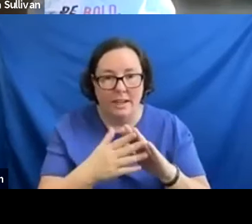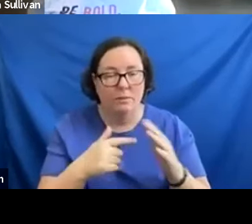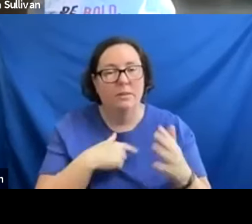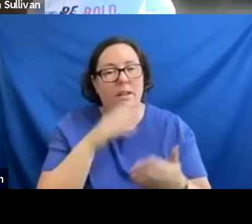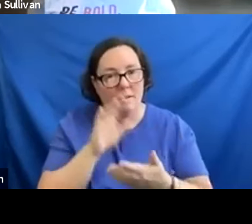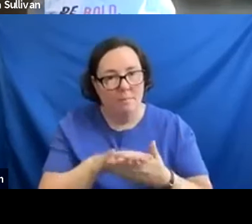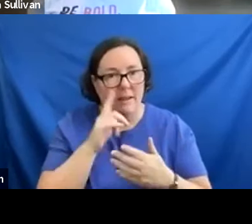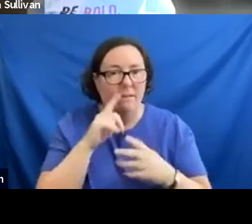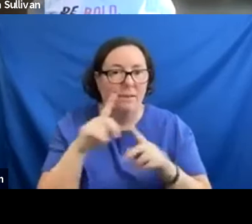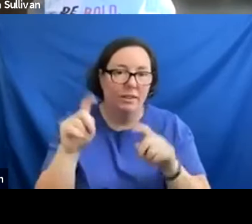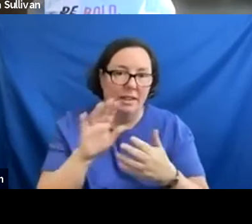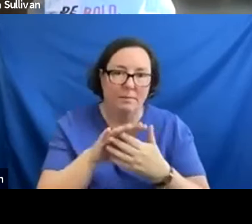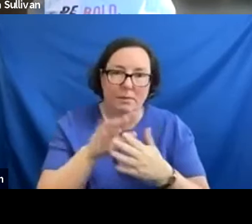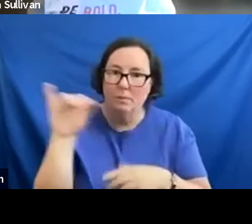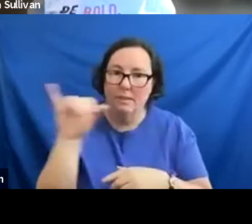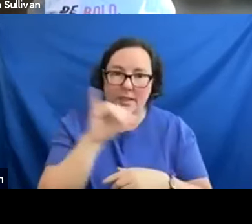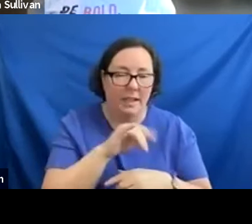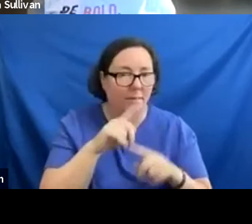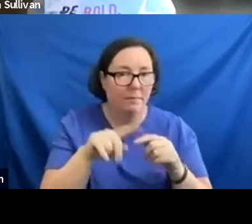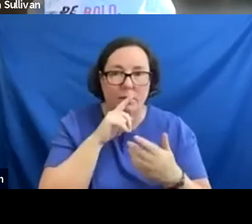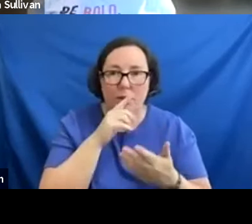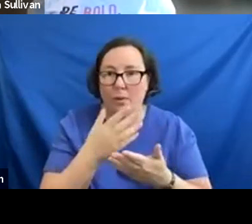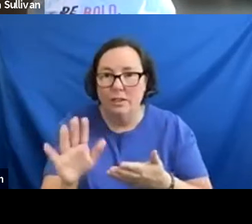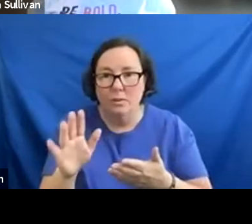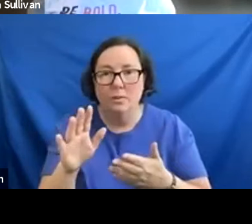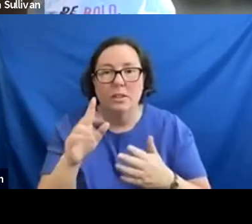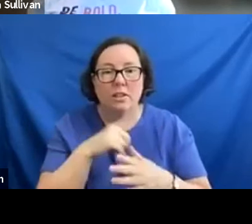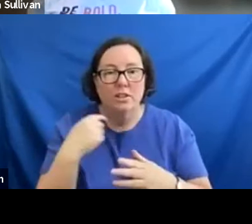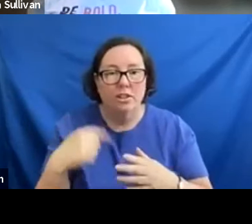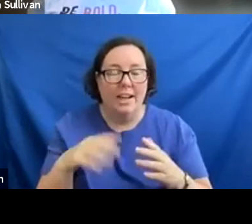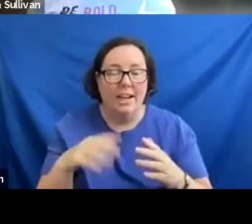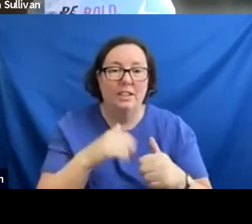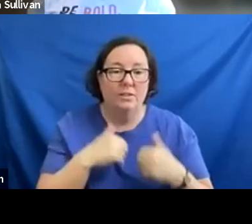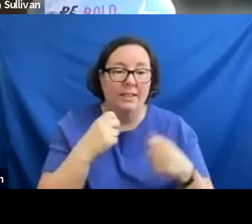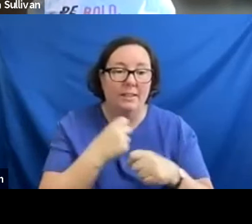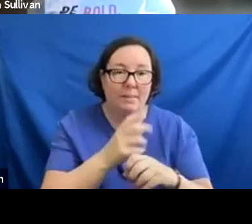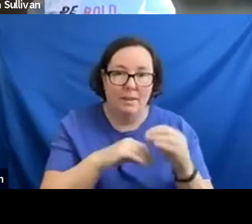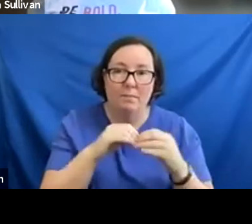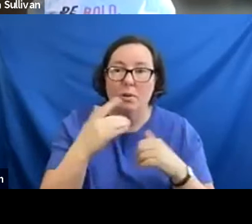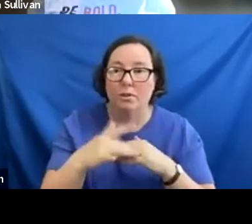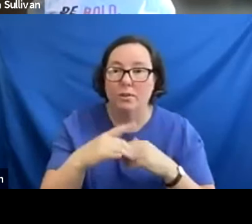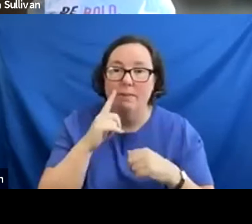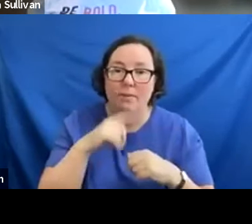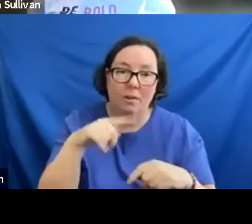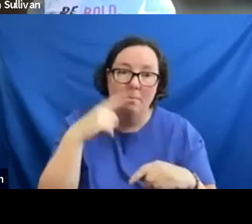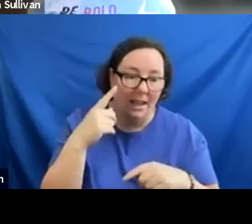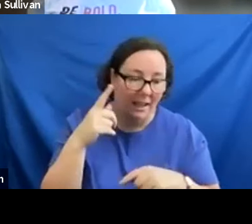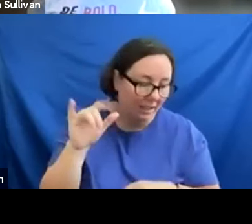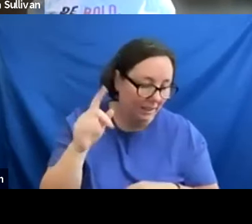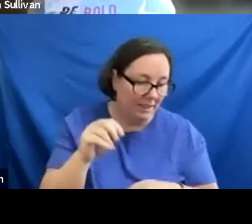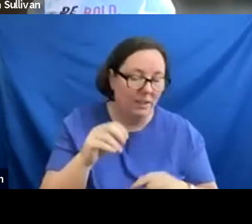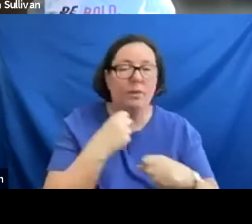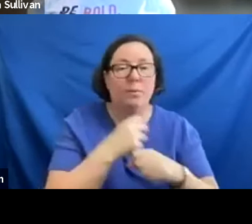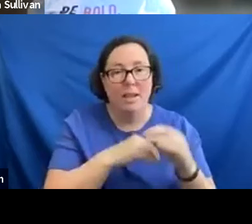that for exam schools too, but we do not exclude Chinese residents from the building to make more room for Black and Latino students. We make more